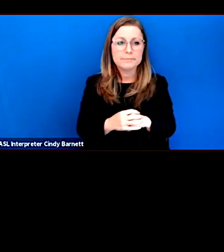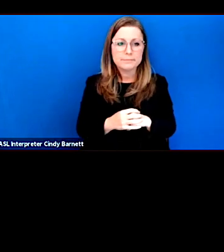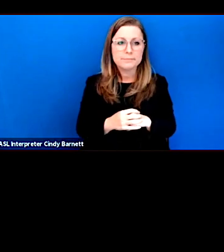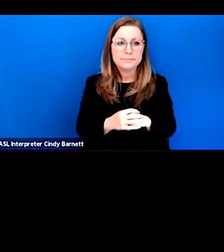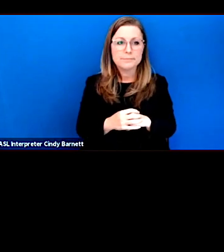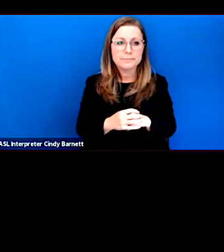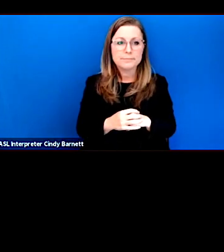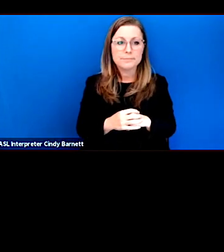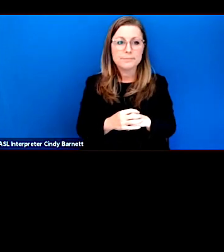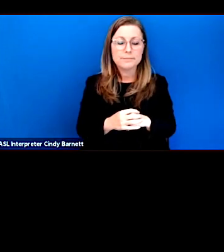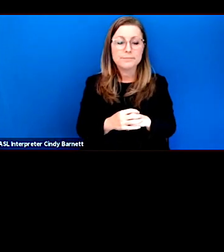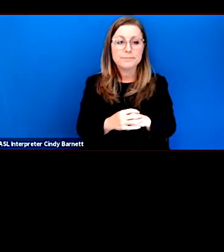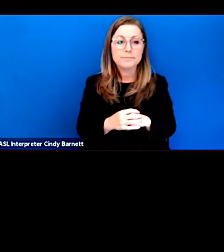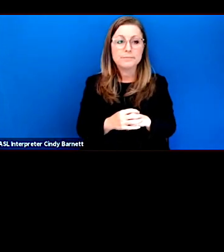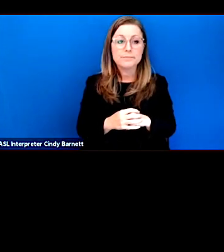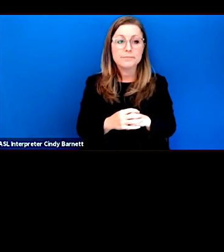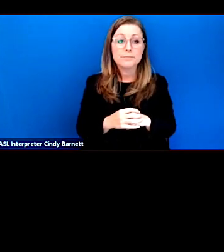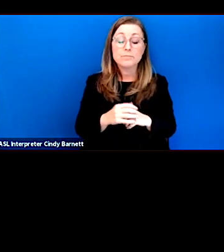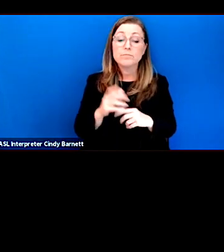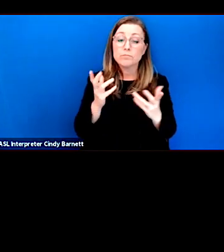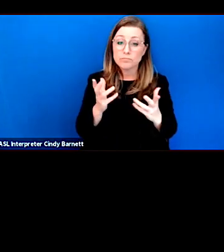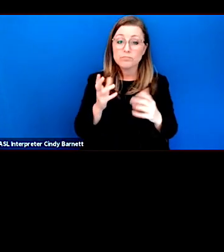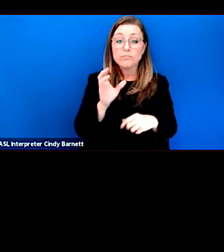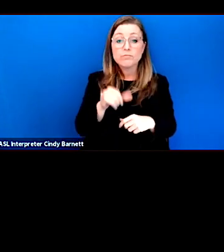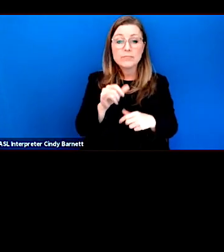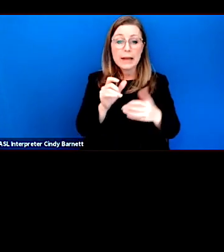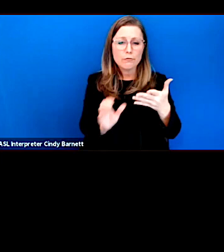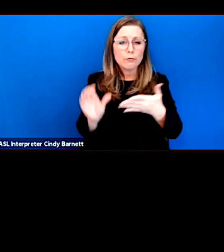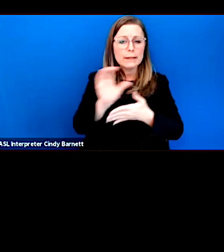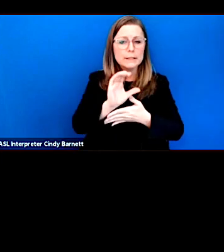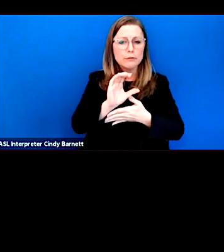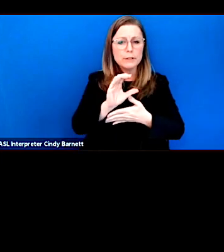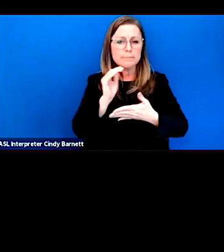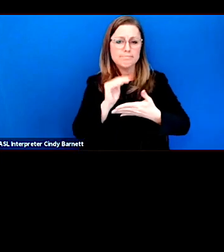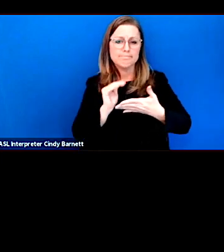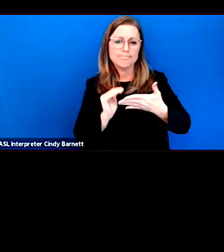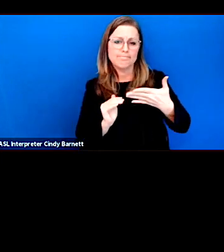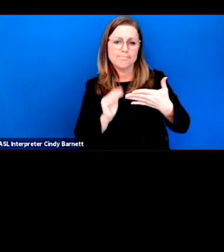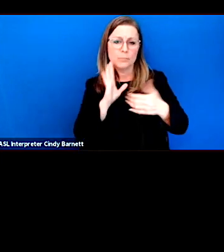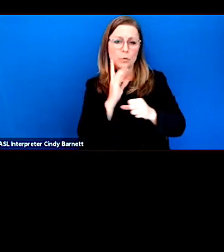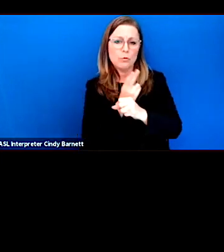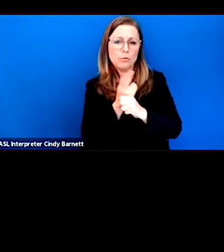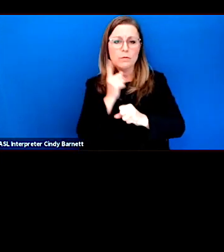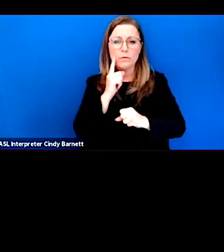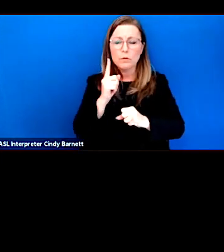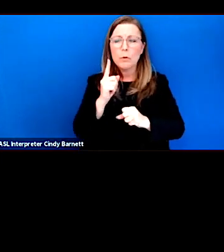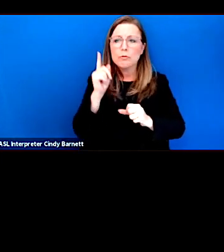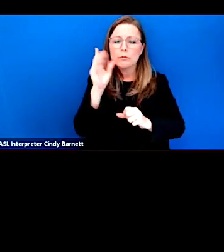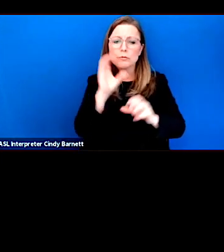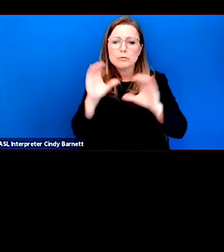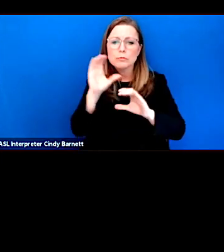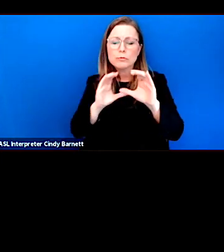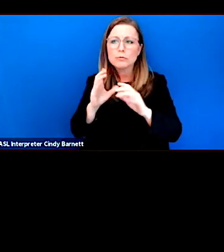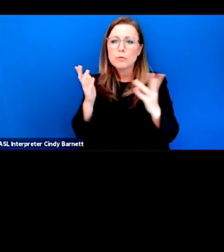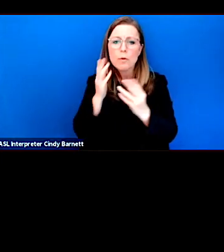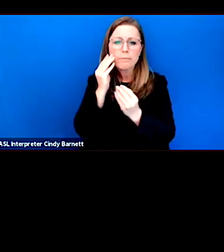You will use search criteria to search for the literature you will include in the qualitative metasynthesis. You will